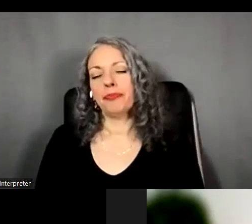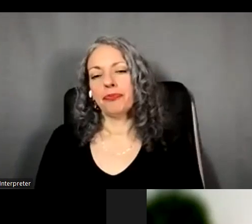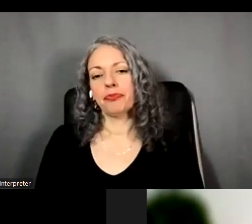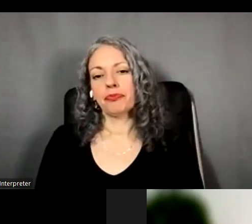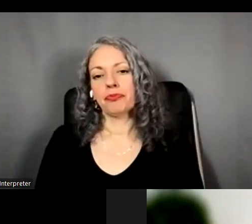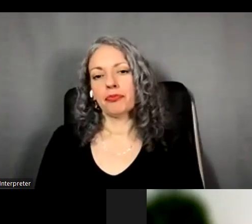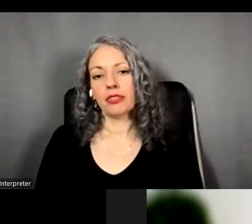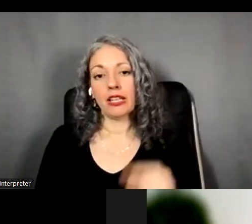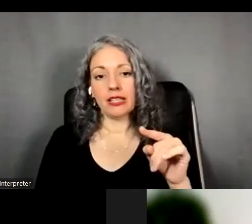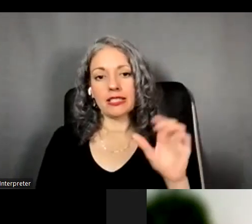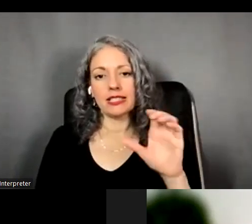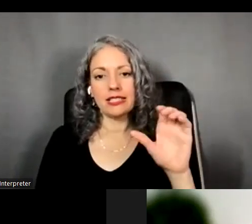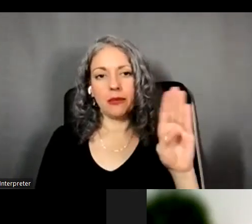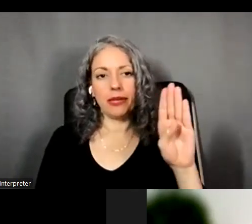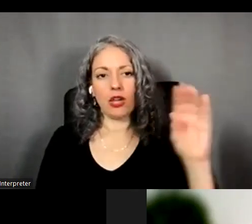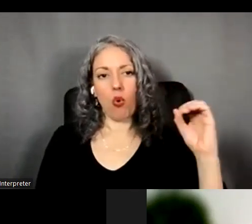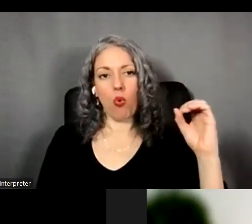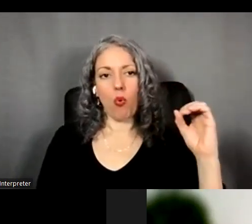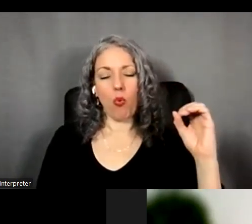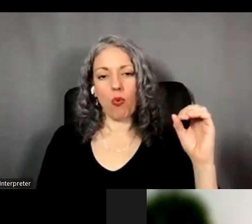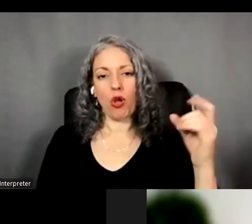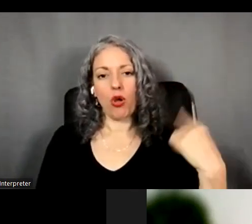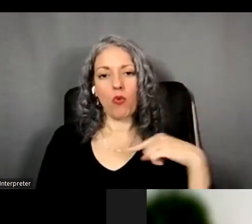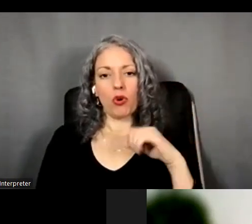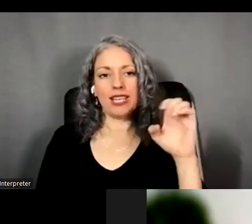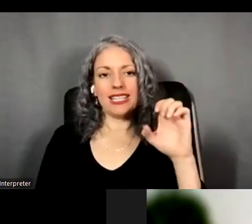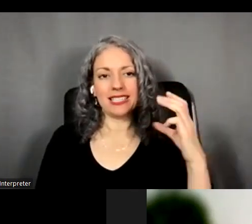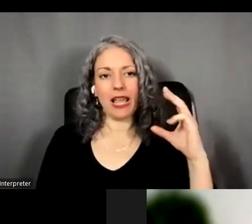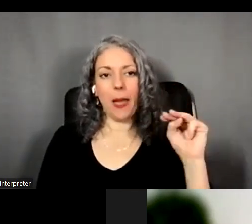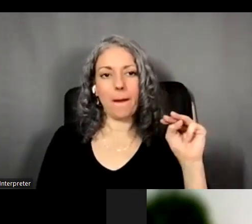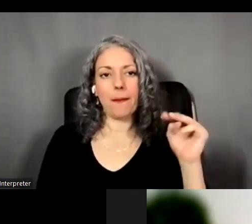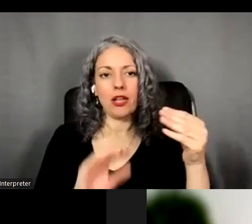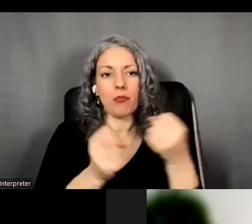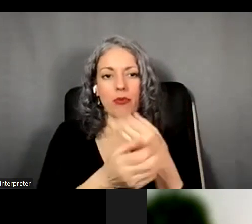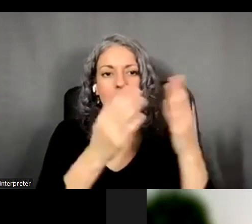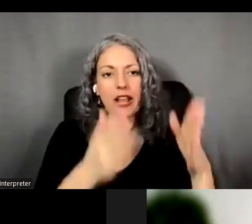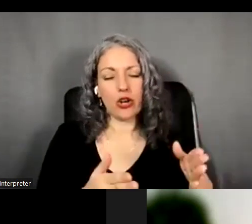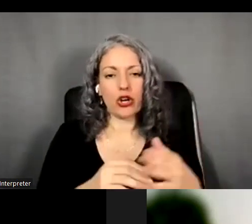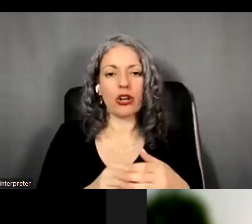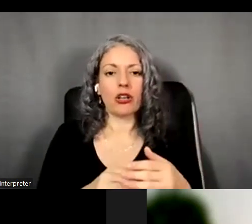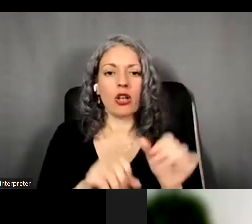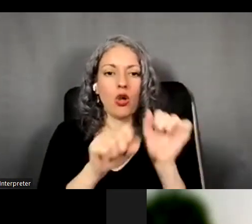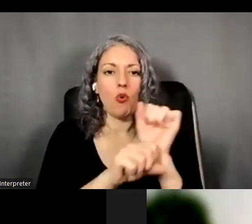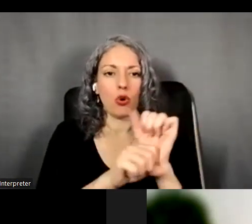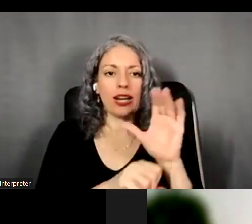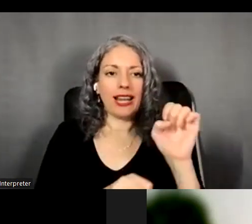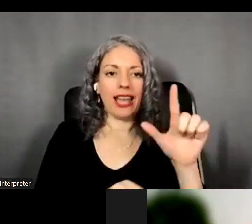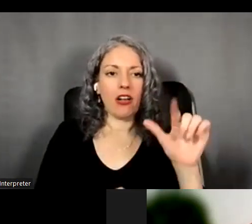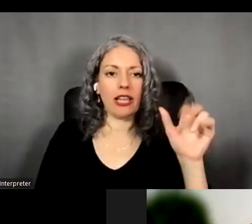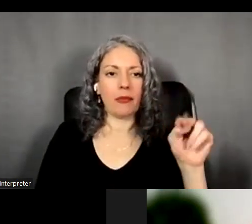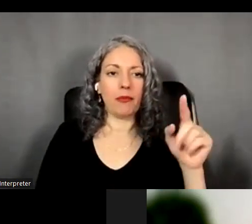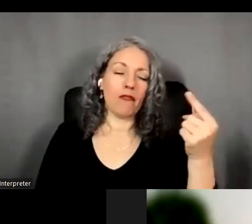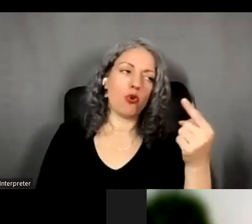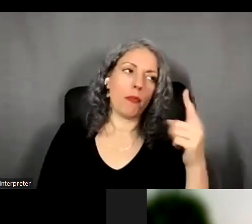is a CBO. We're an ECM provider and a community supports provider. Been working in the CalAIM space for a little over a